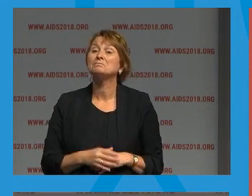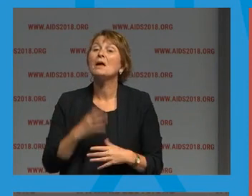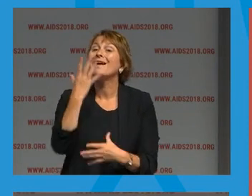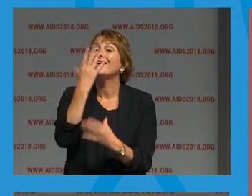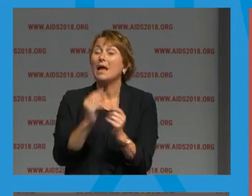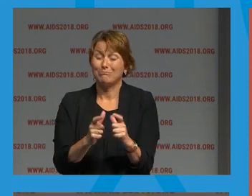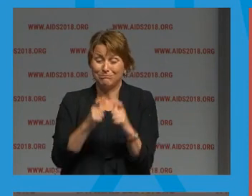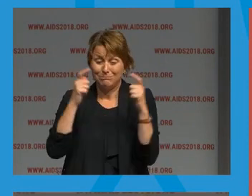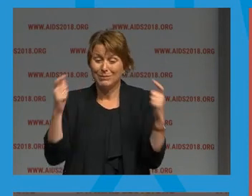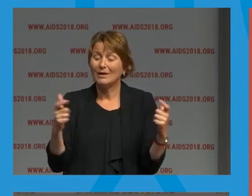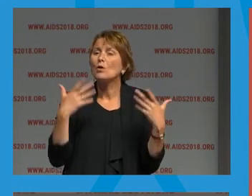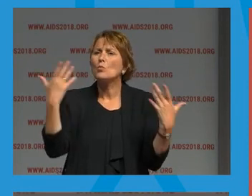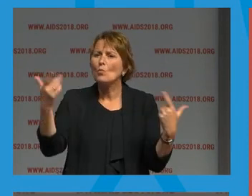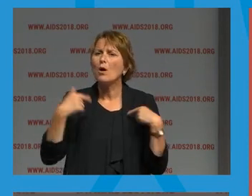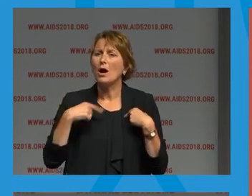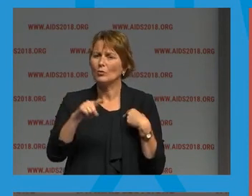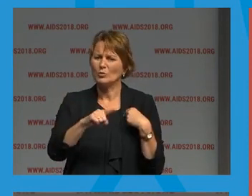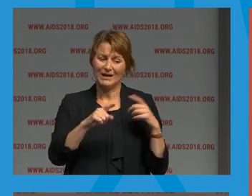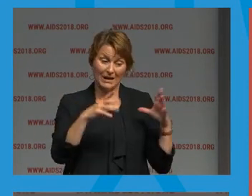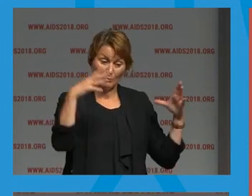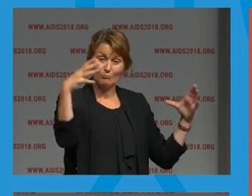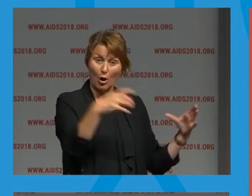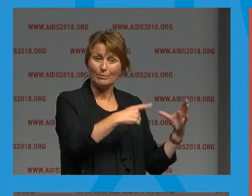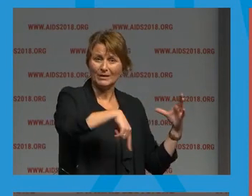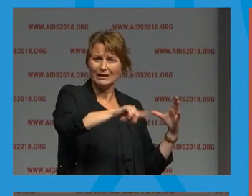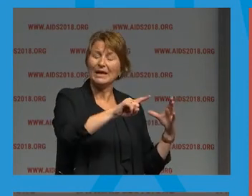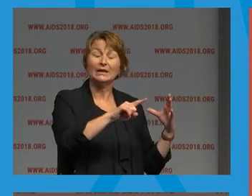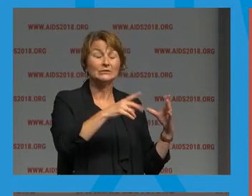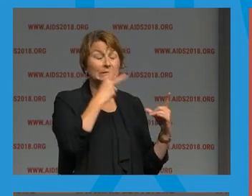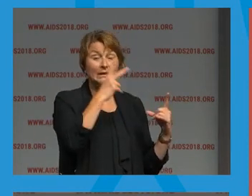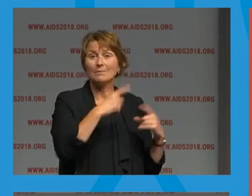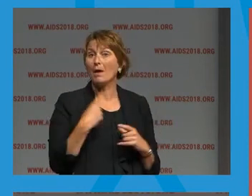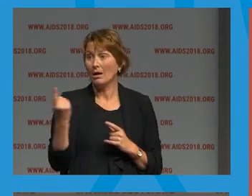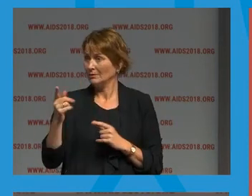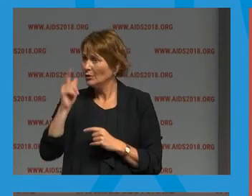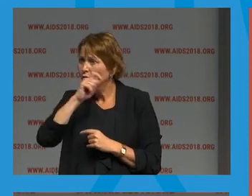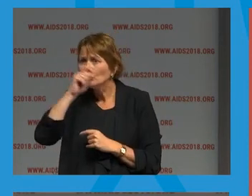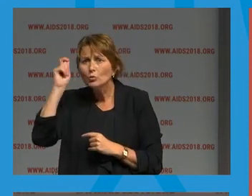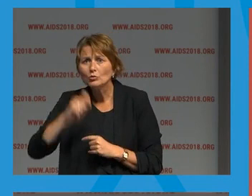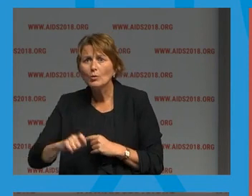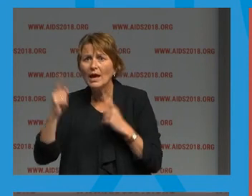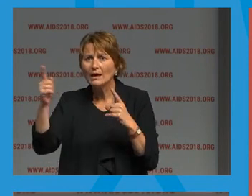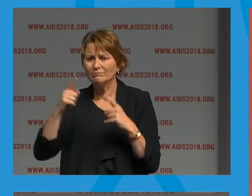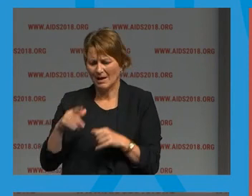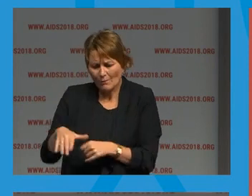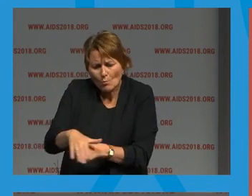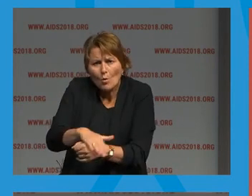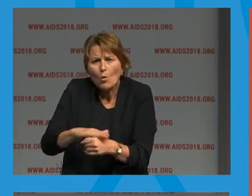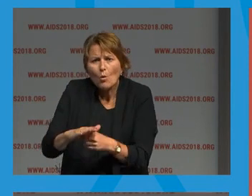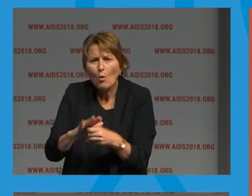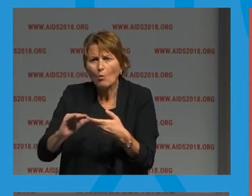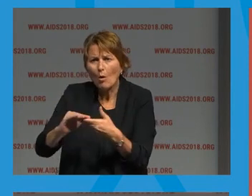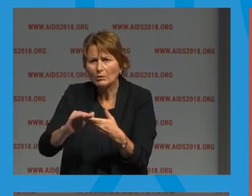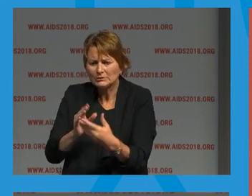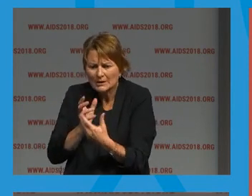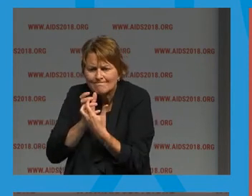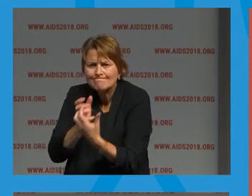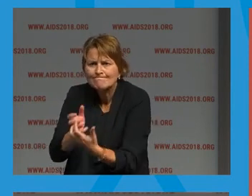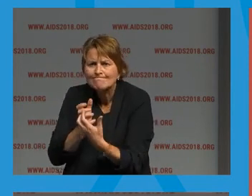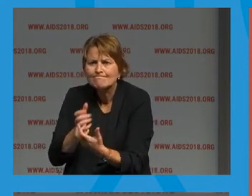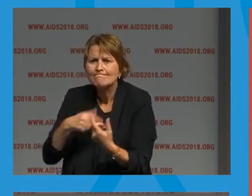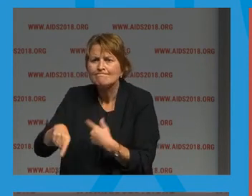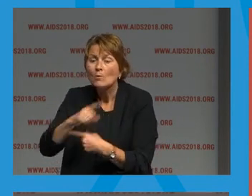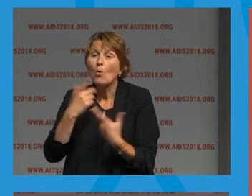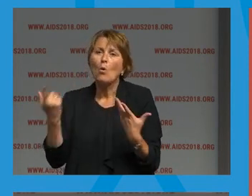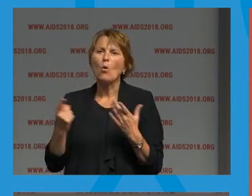key population cascades, but as shown like Ukraine, countries that work through local organizations, countries that are working with